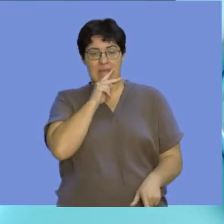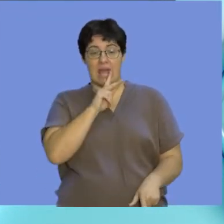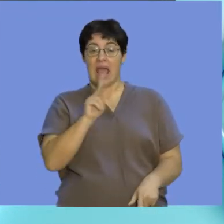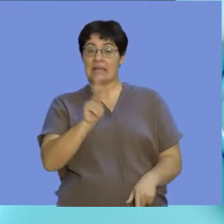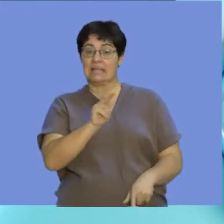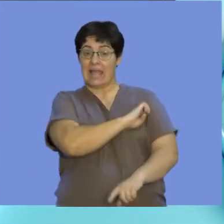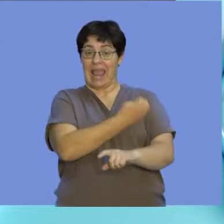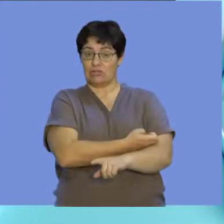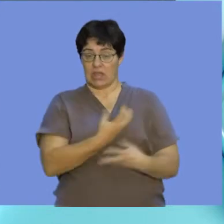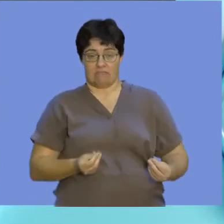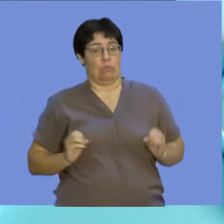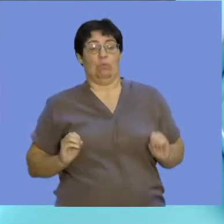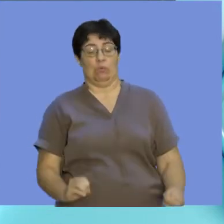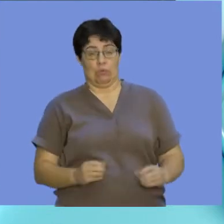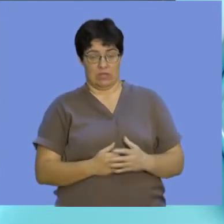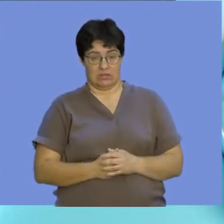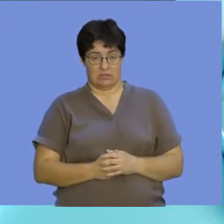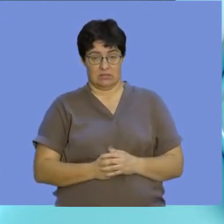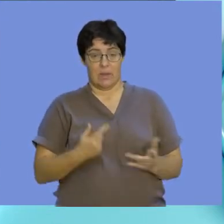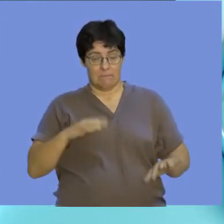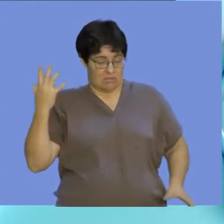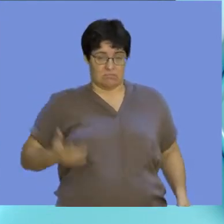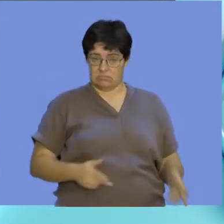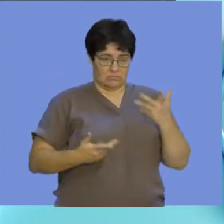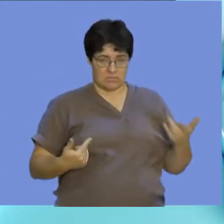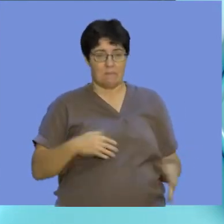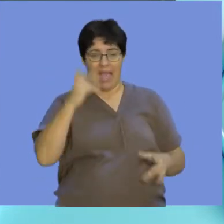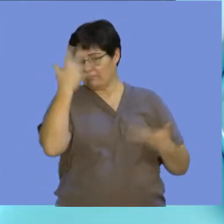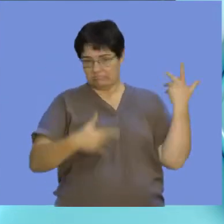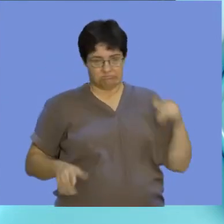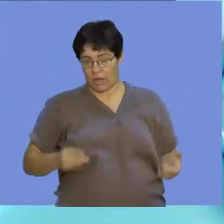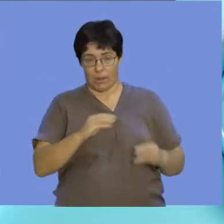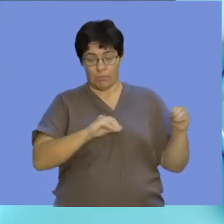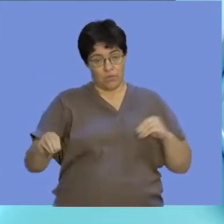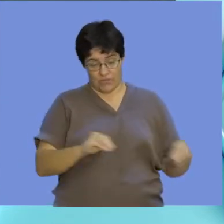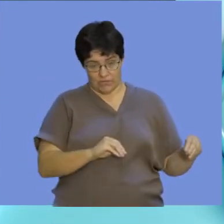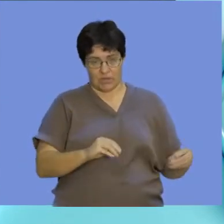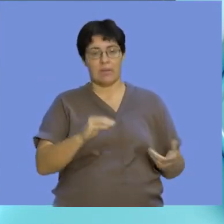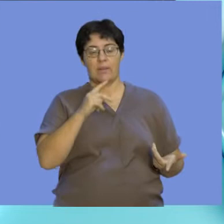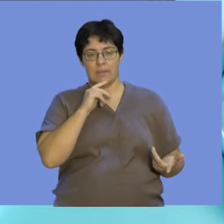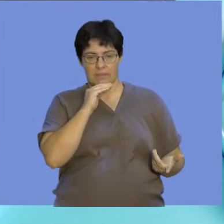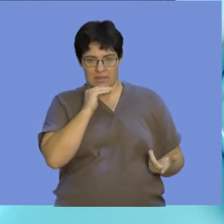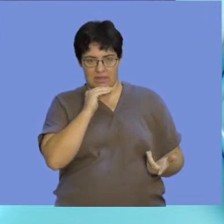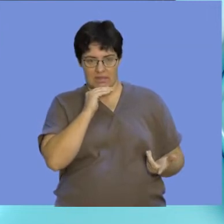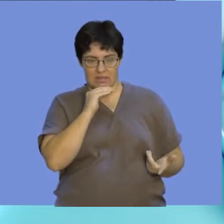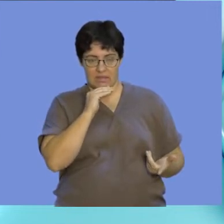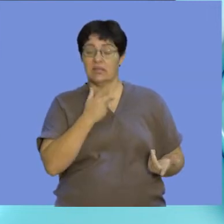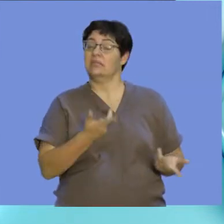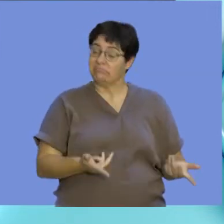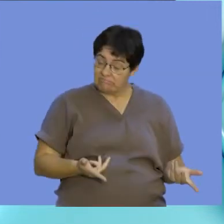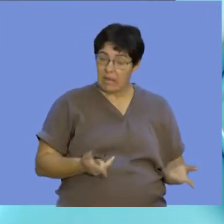right now. When I move, so now my hands are moving, heaven forbid you tie them behind my back,